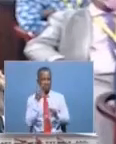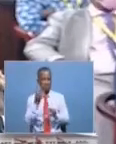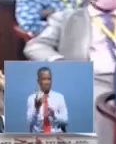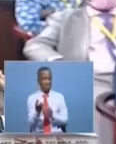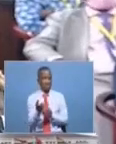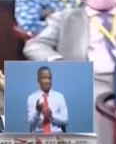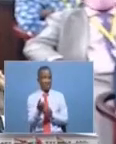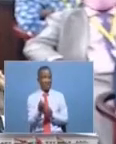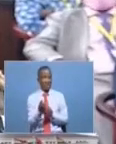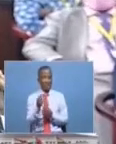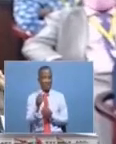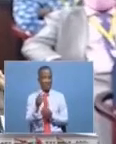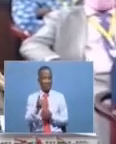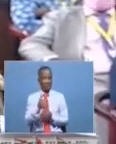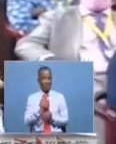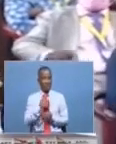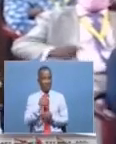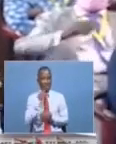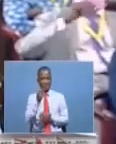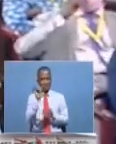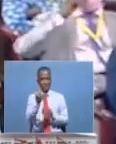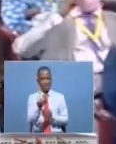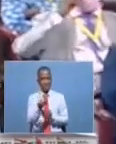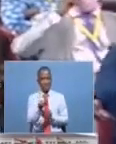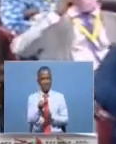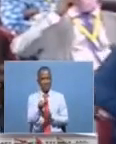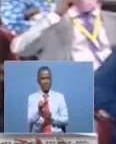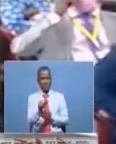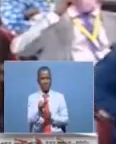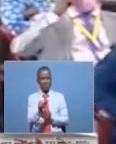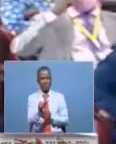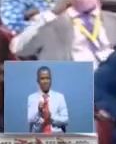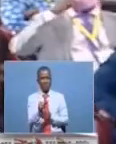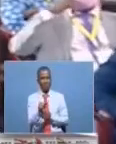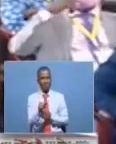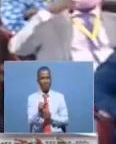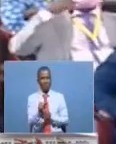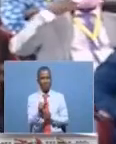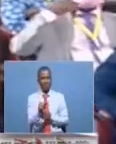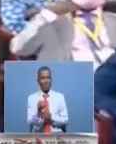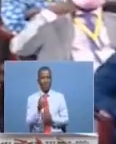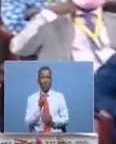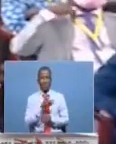I made was that we had not claimed